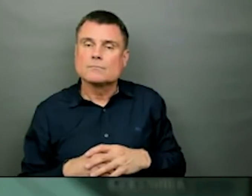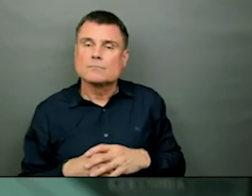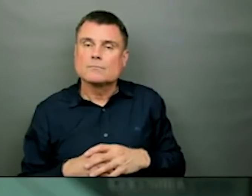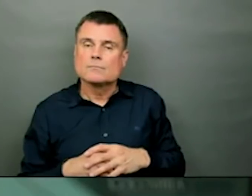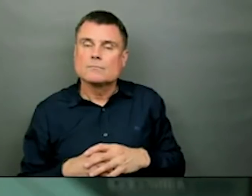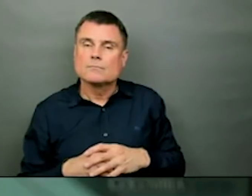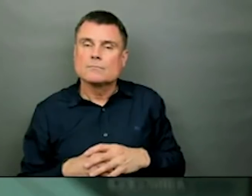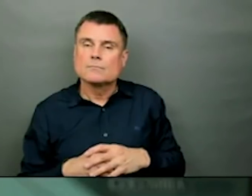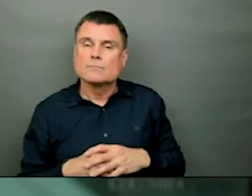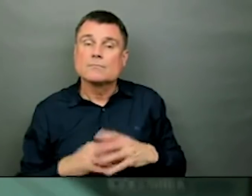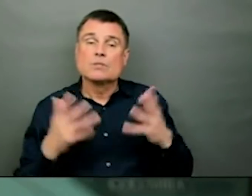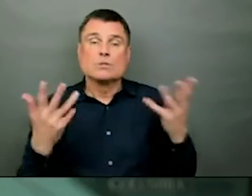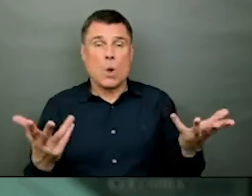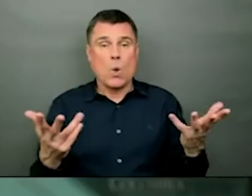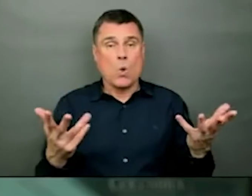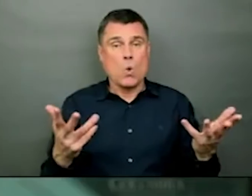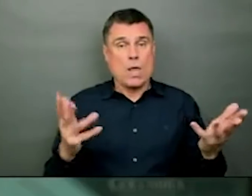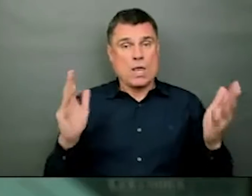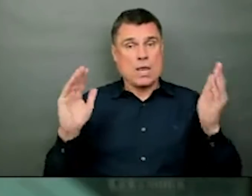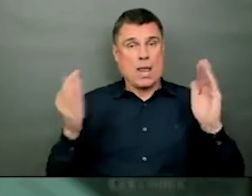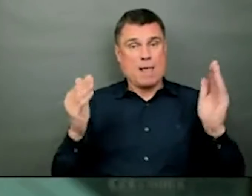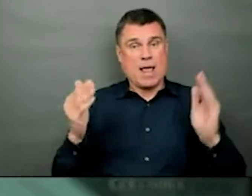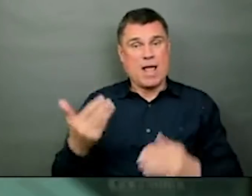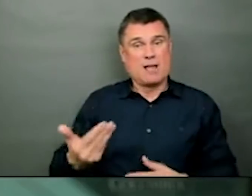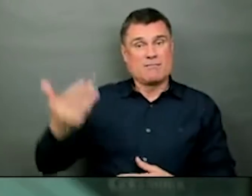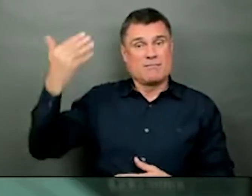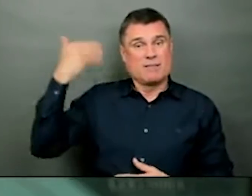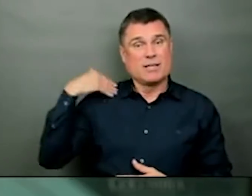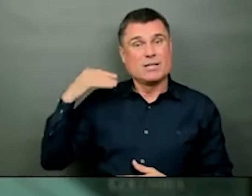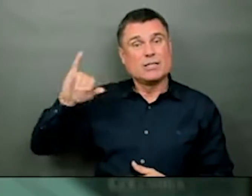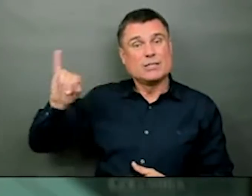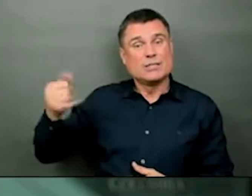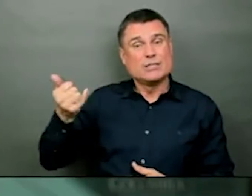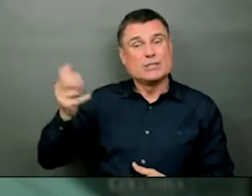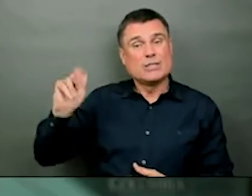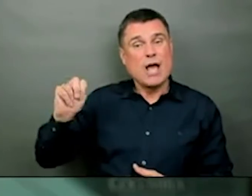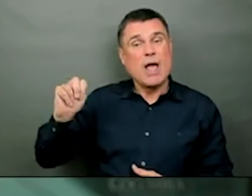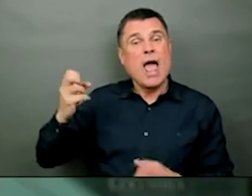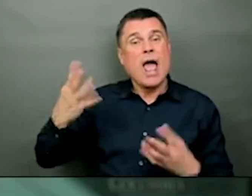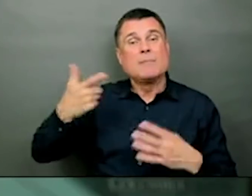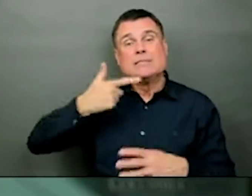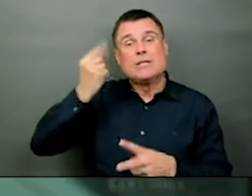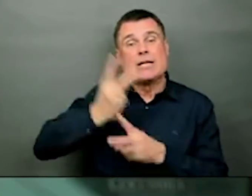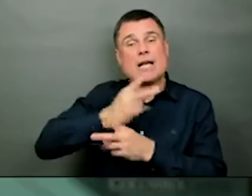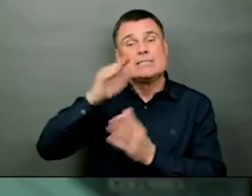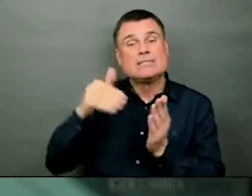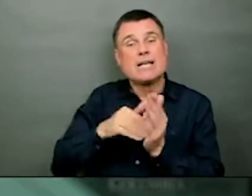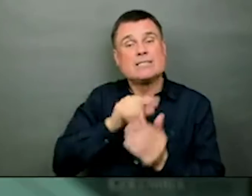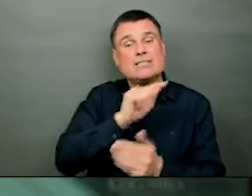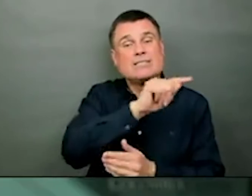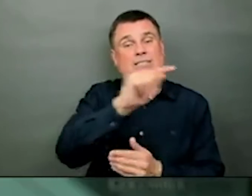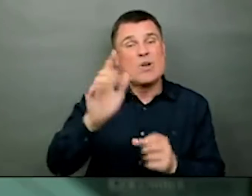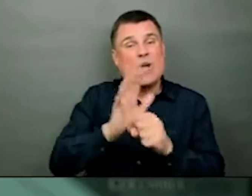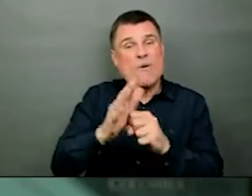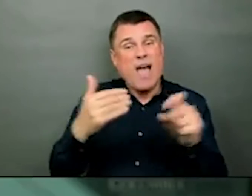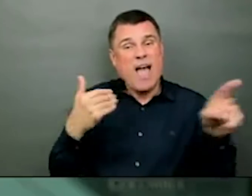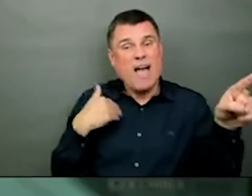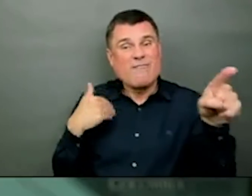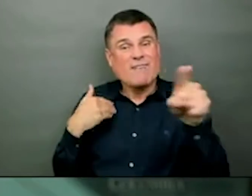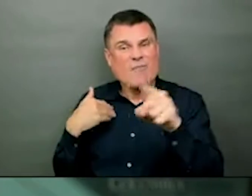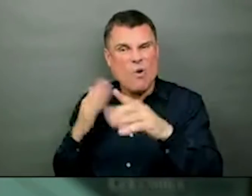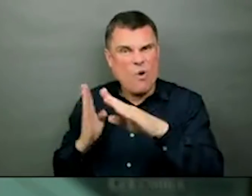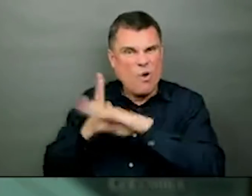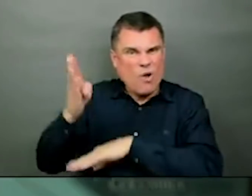think 14 outbreaks in assisted living and long-term care, tells us that immunization campaign is working.